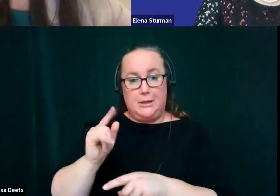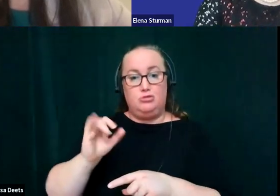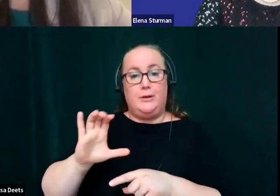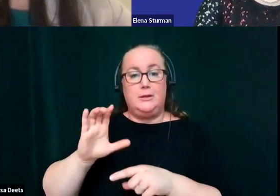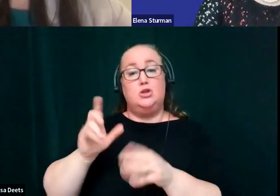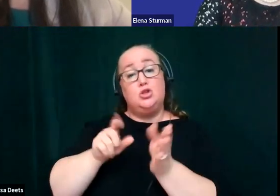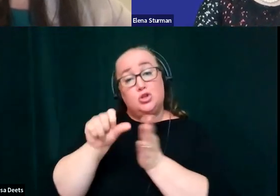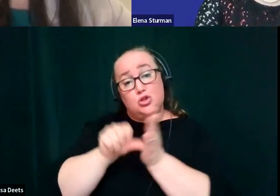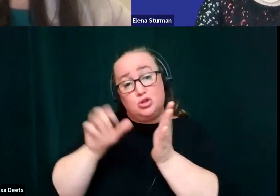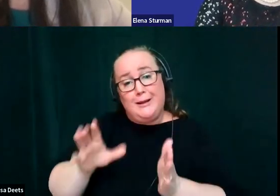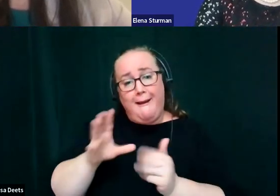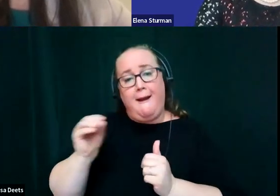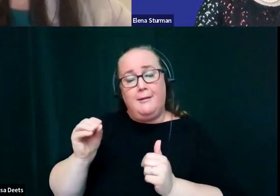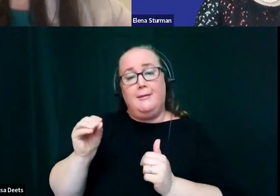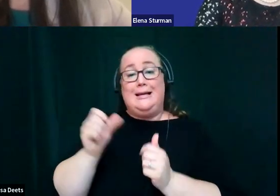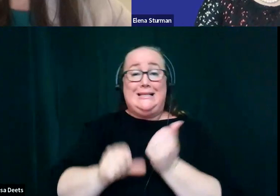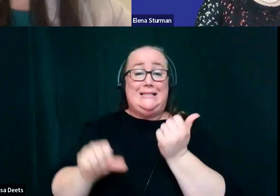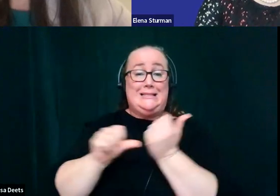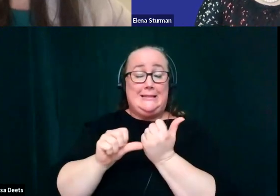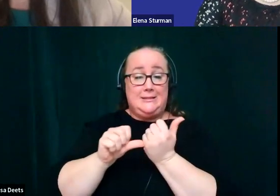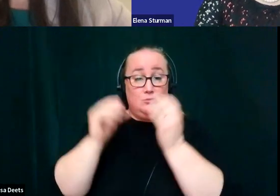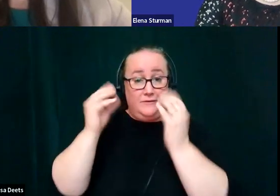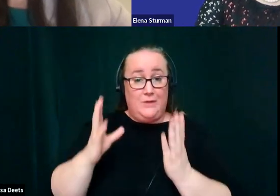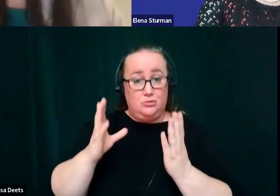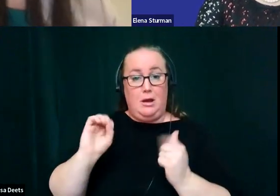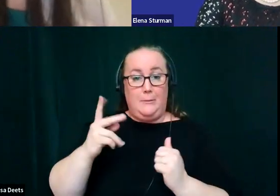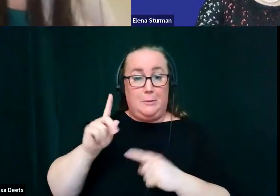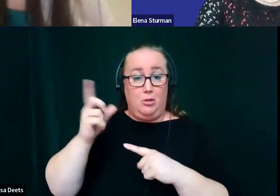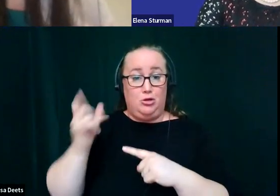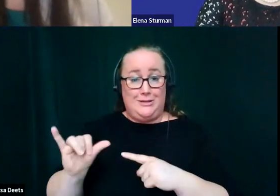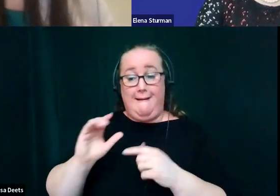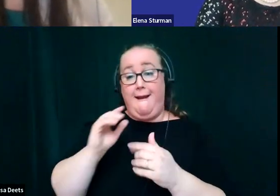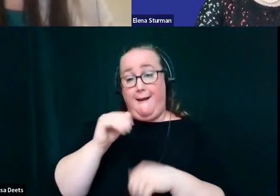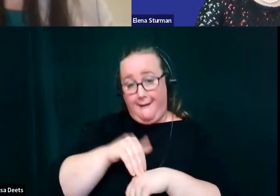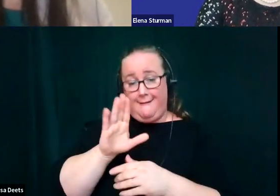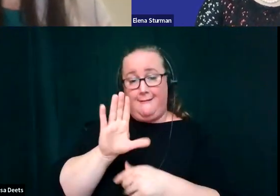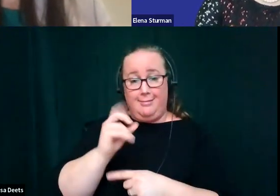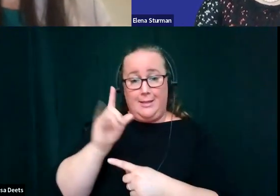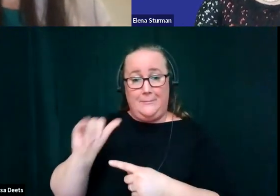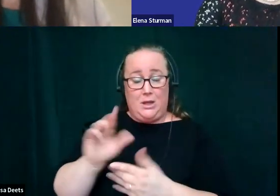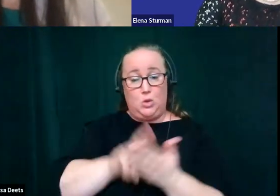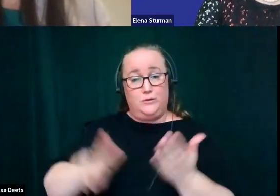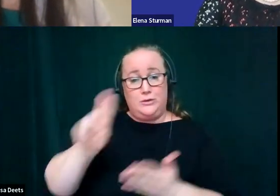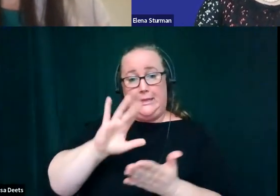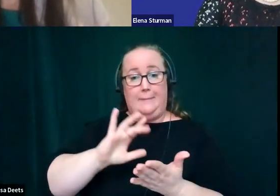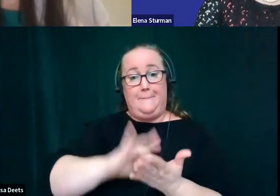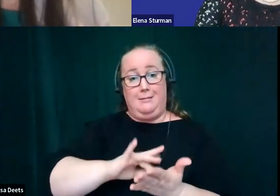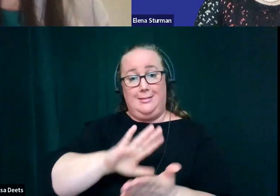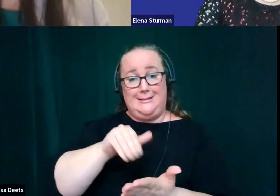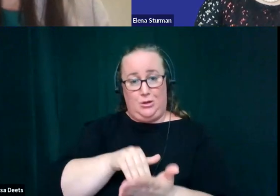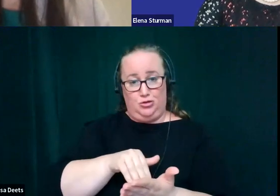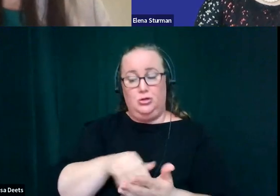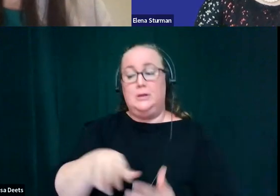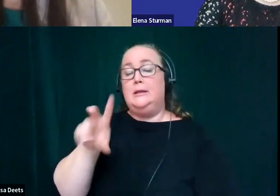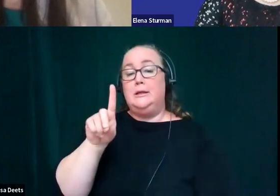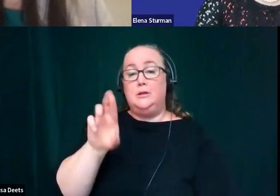the Leonard Lauder Assistant Professor of Ophthalmology at Columbia University Medical Center. Dr. Shukla